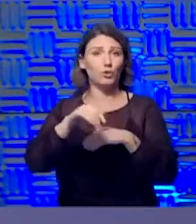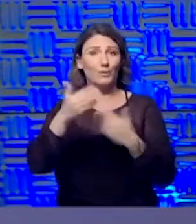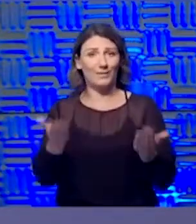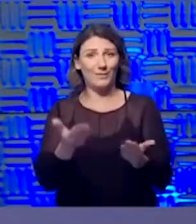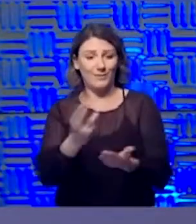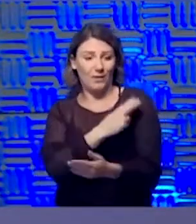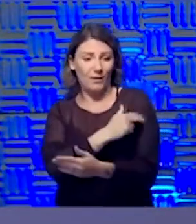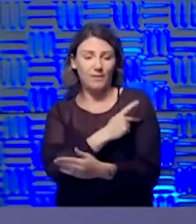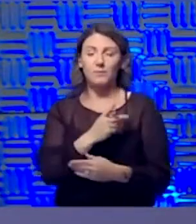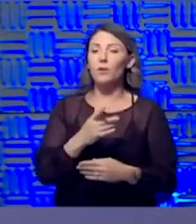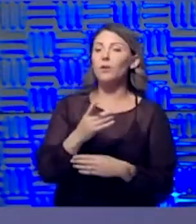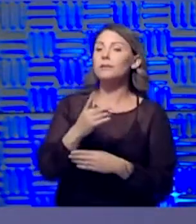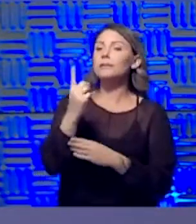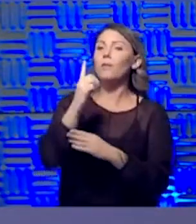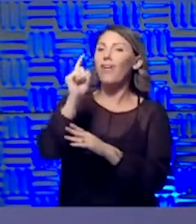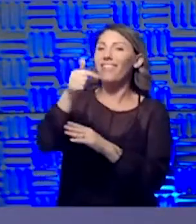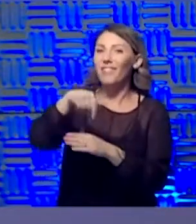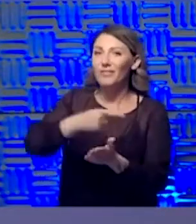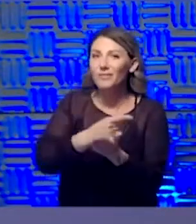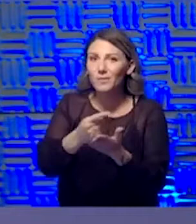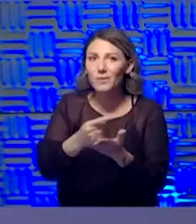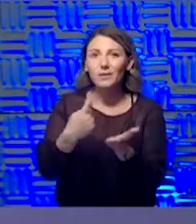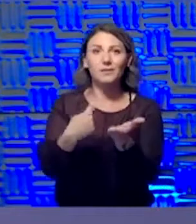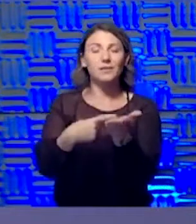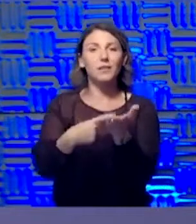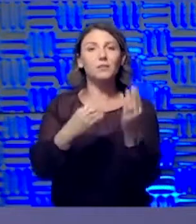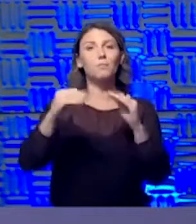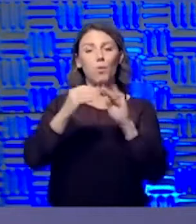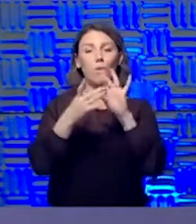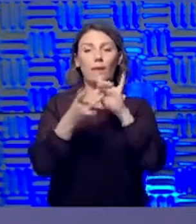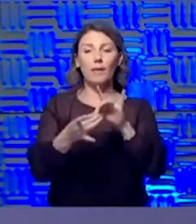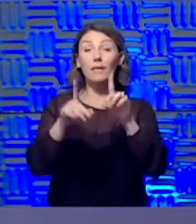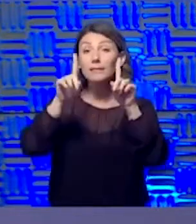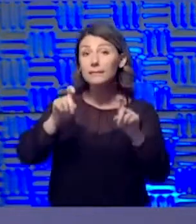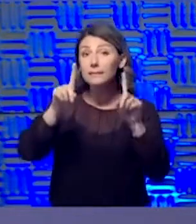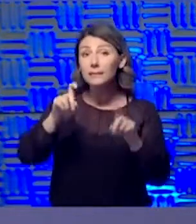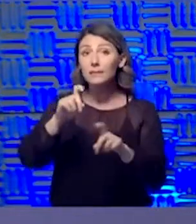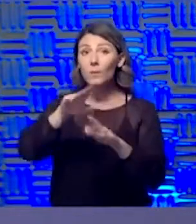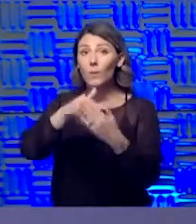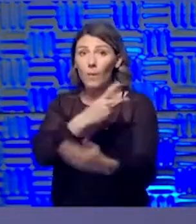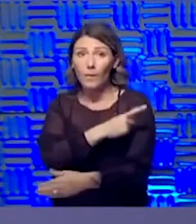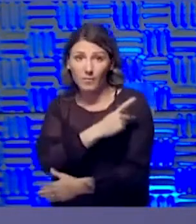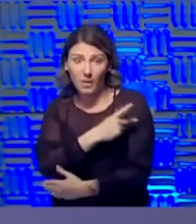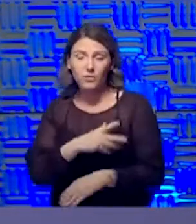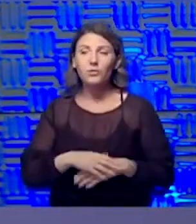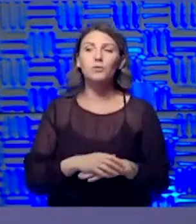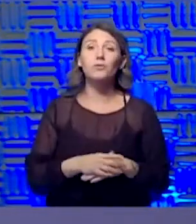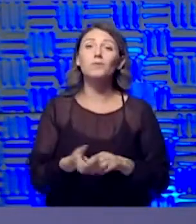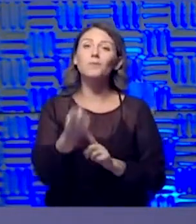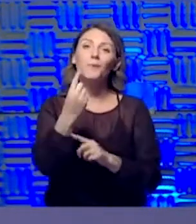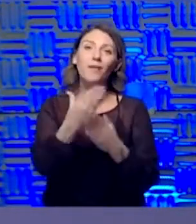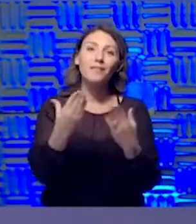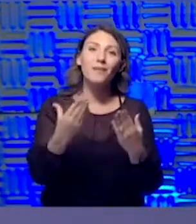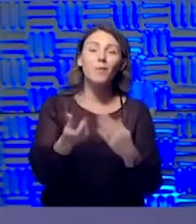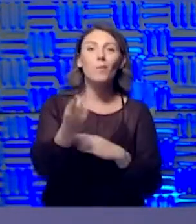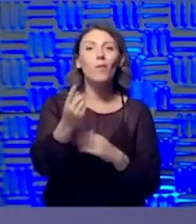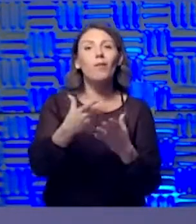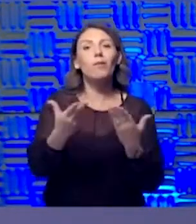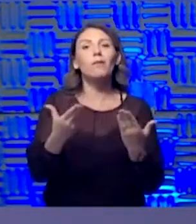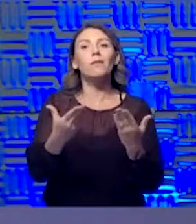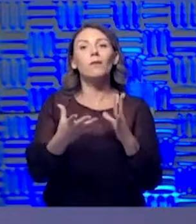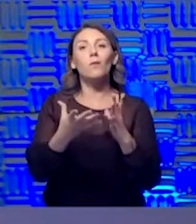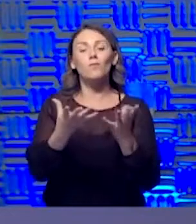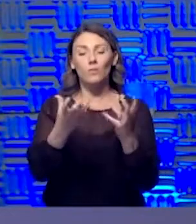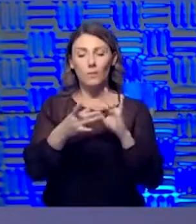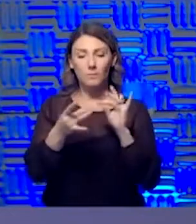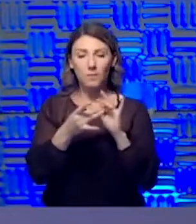someone coming on later this week to talk a little bit more about testing of those patients. So that's one thing. You know, one of the things I wanted to mention, Bob